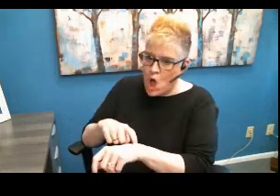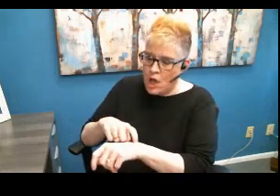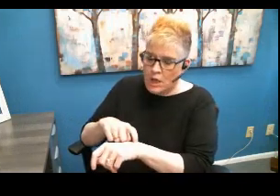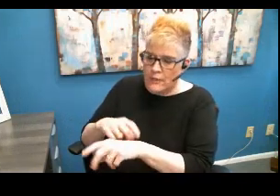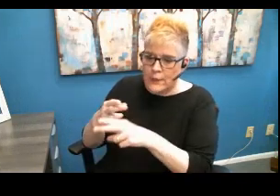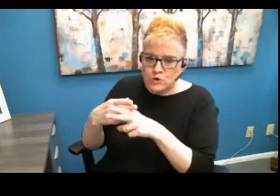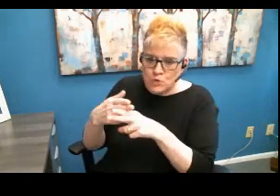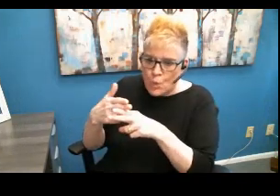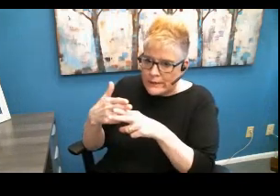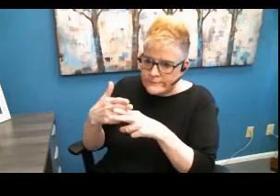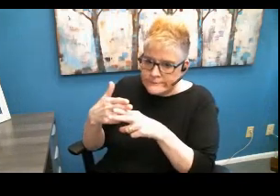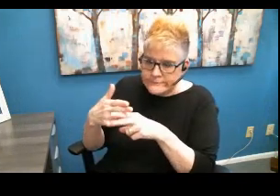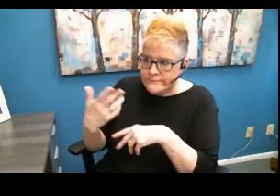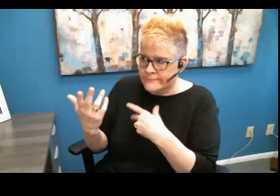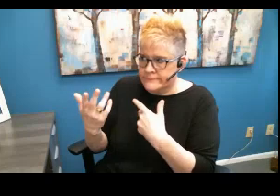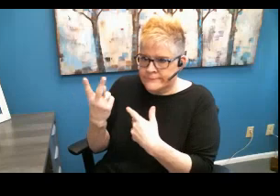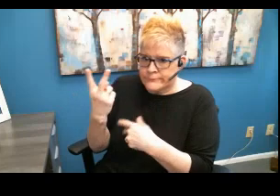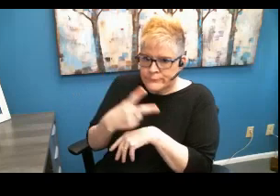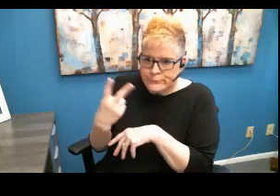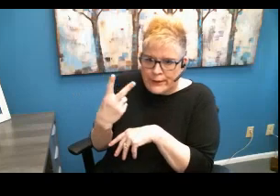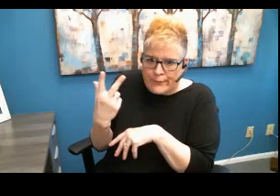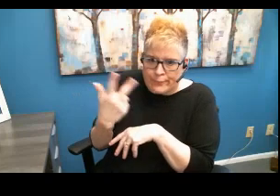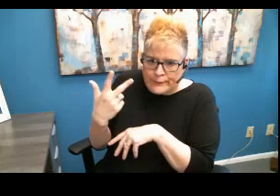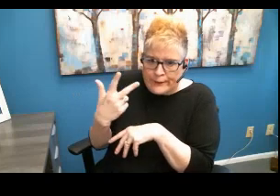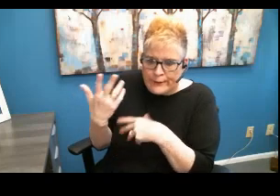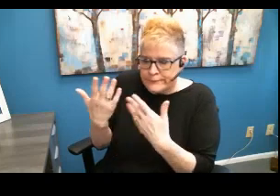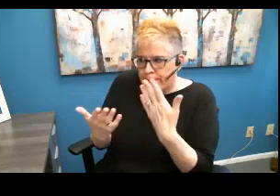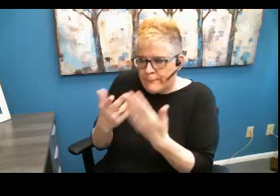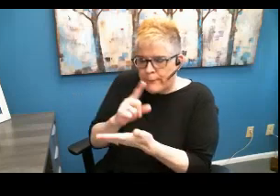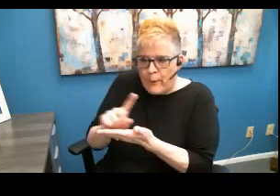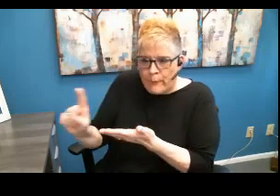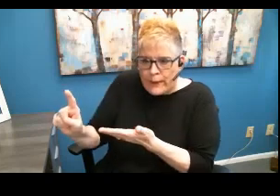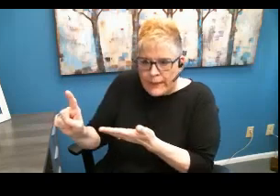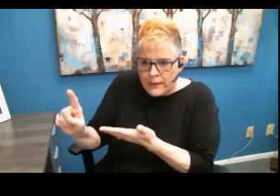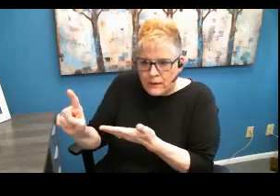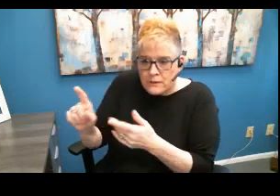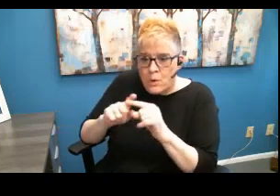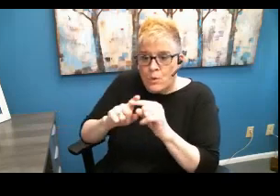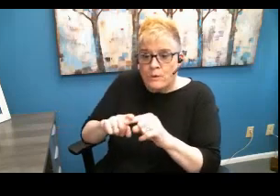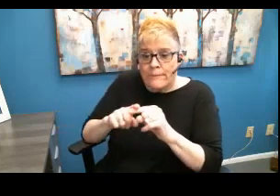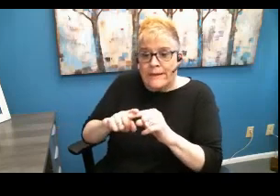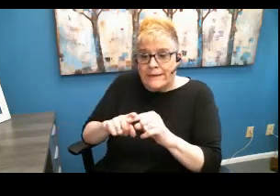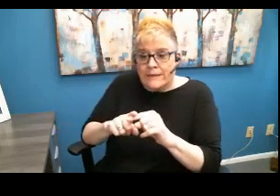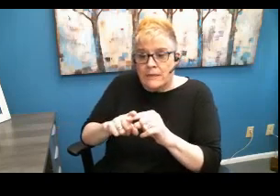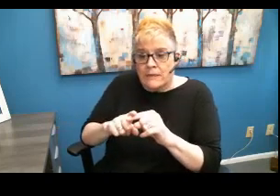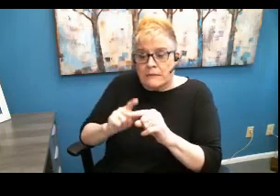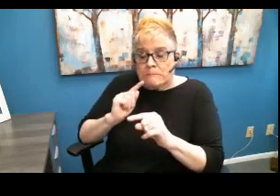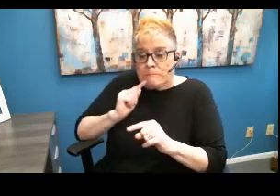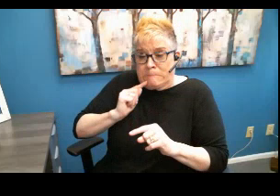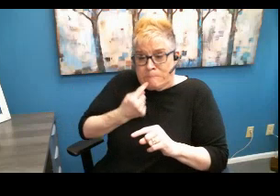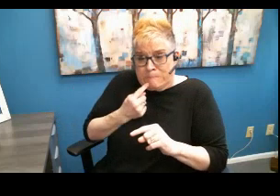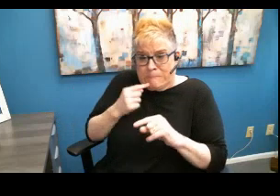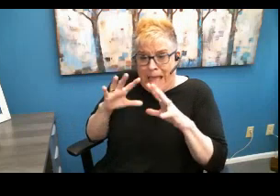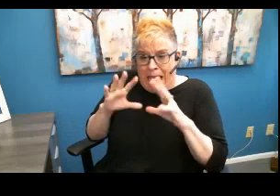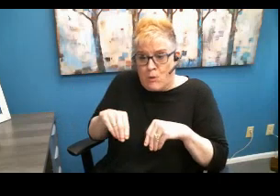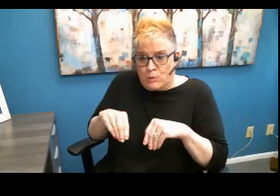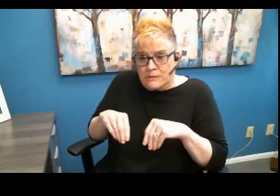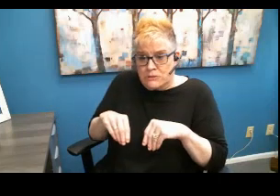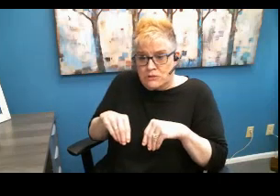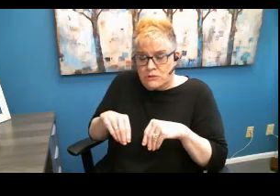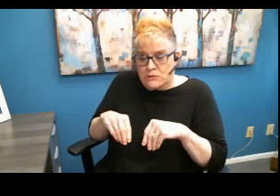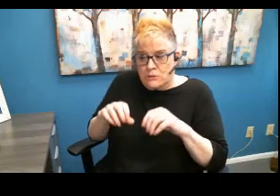duration. Sometimes it could be just a couple of days or maybe a week or so. So depending on the severity of the outage, we could go well